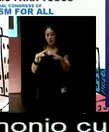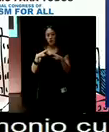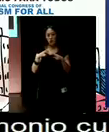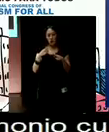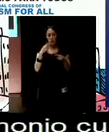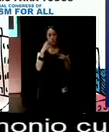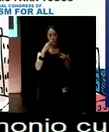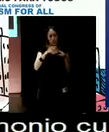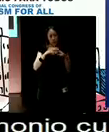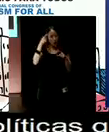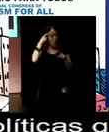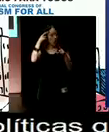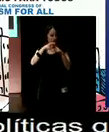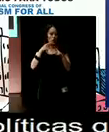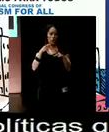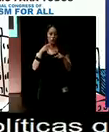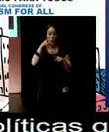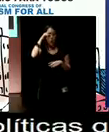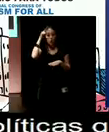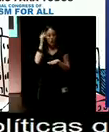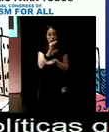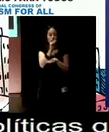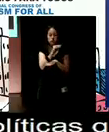the policies